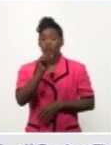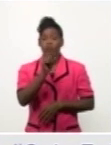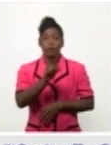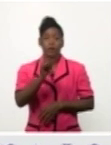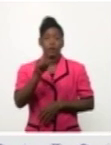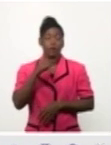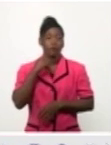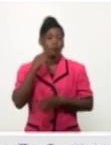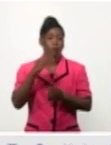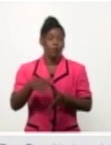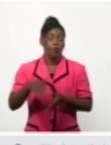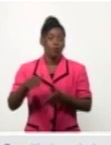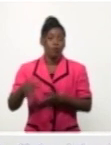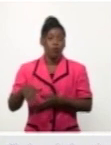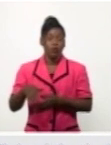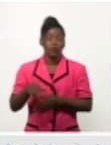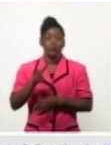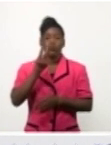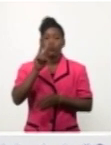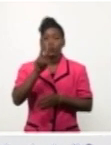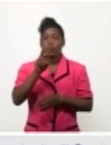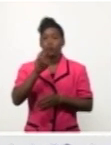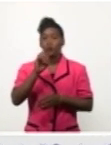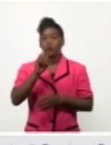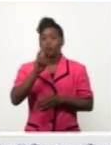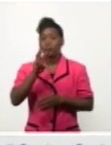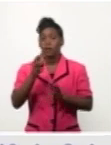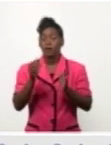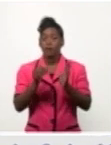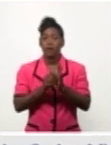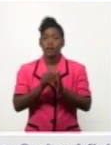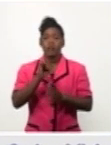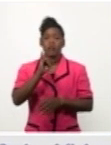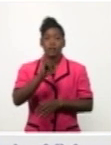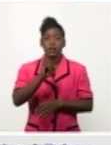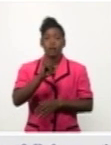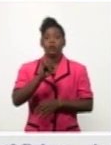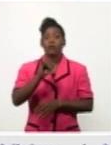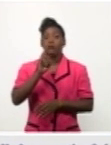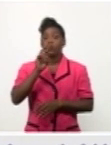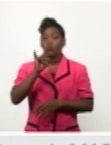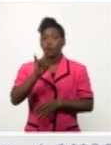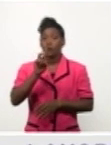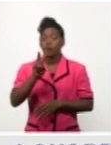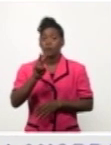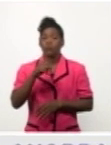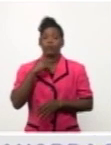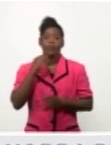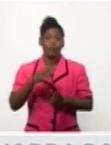1,818 people died yesterday in our region due to COVID-19, for